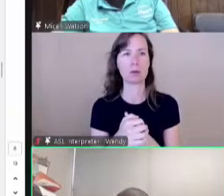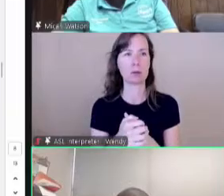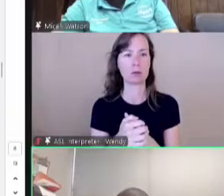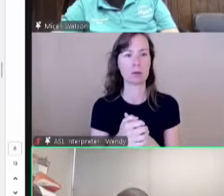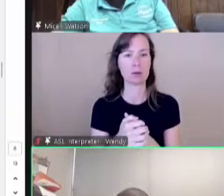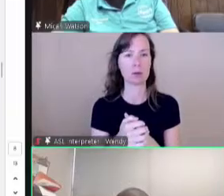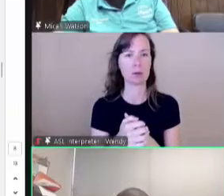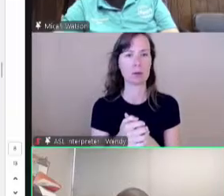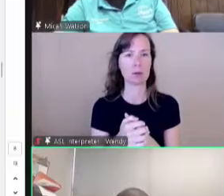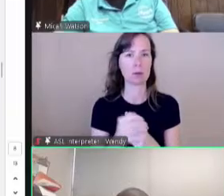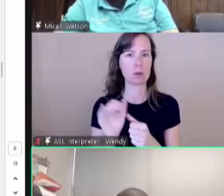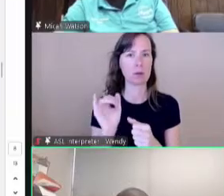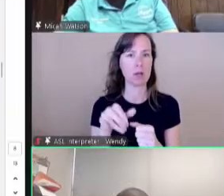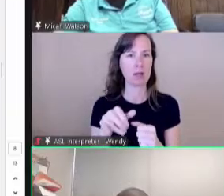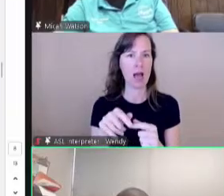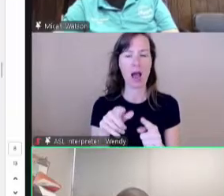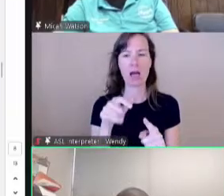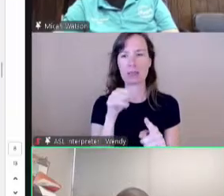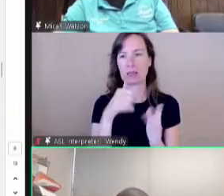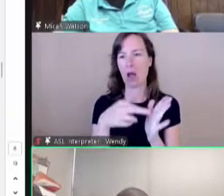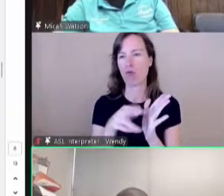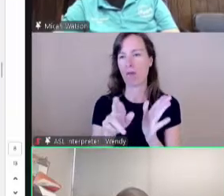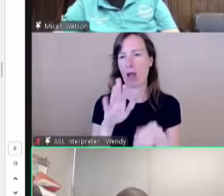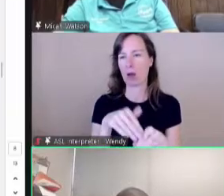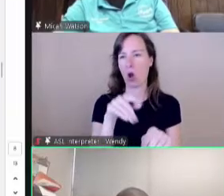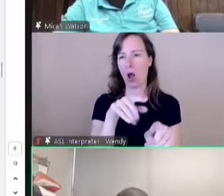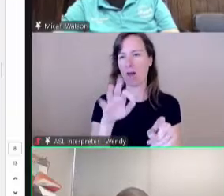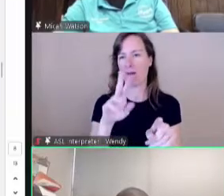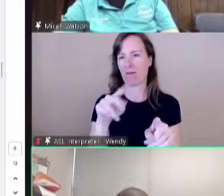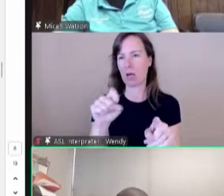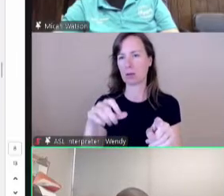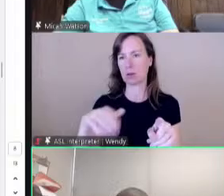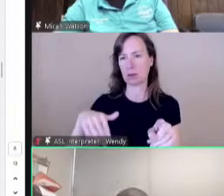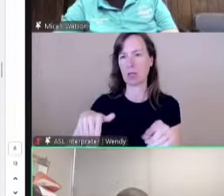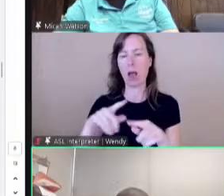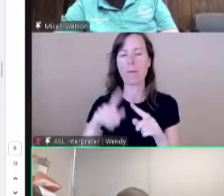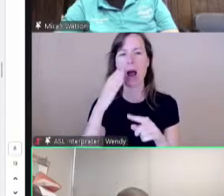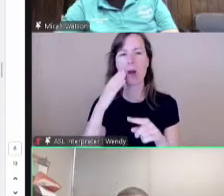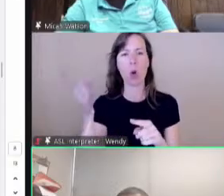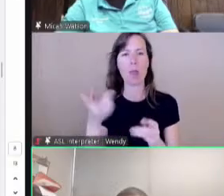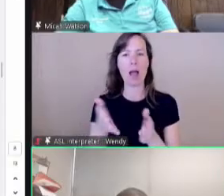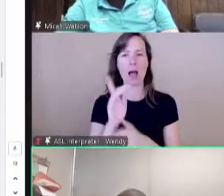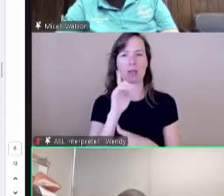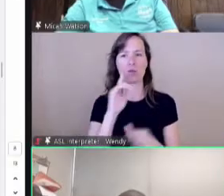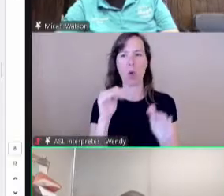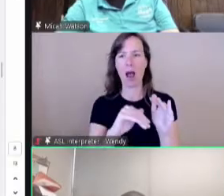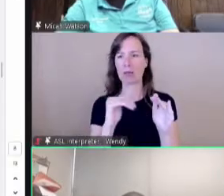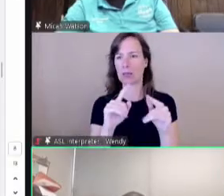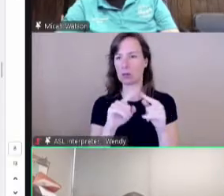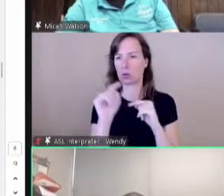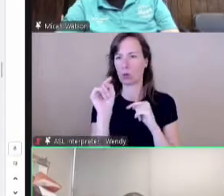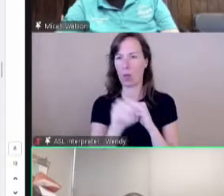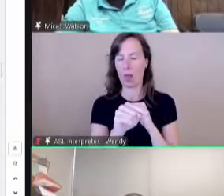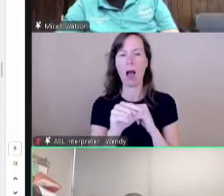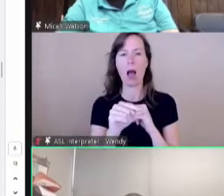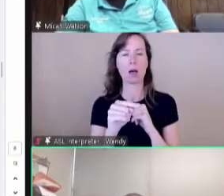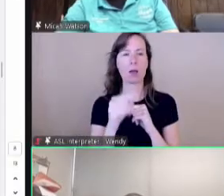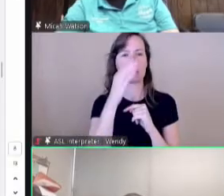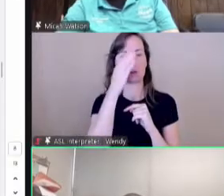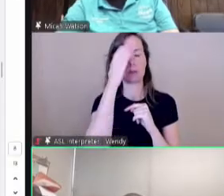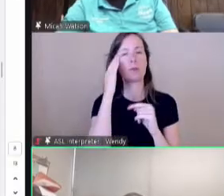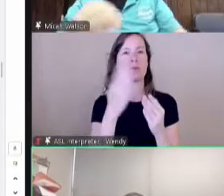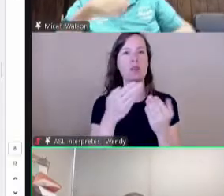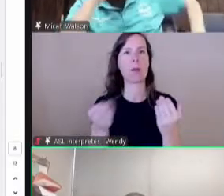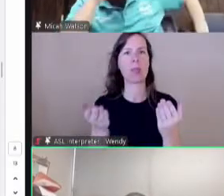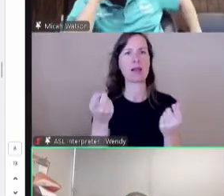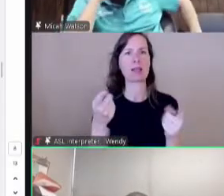requested any funds as of yet. I do know that they've requested access to this, but there have been some things going on internally